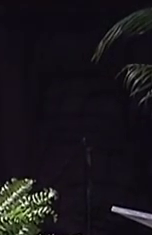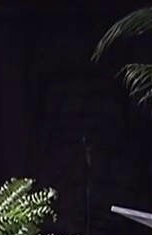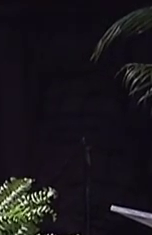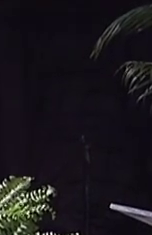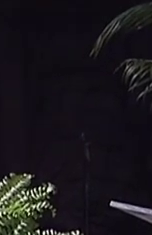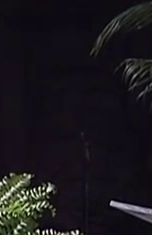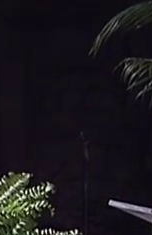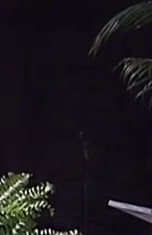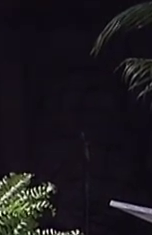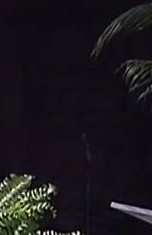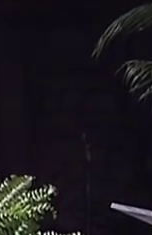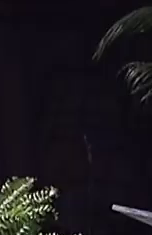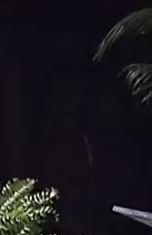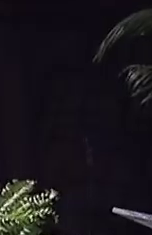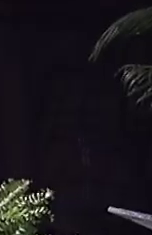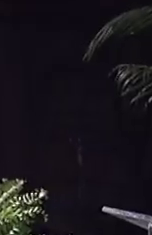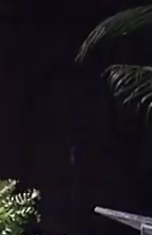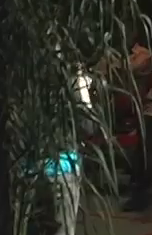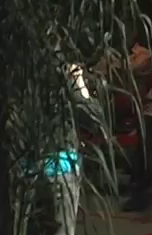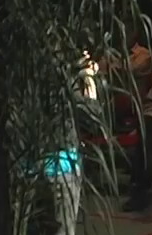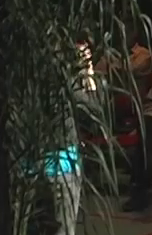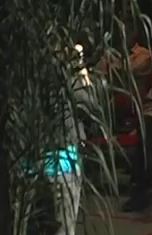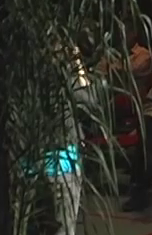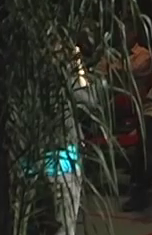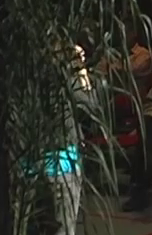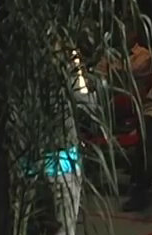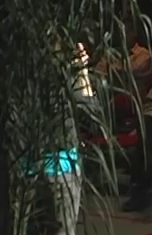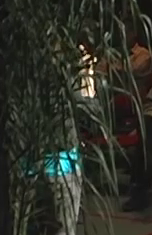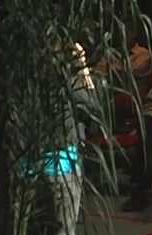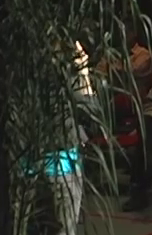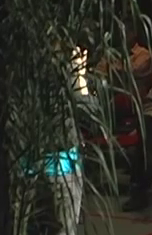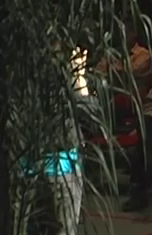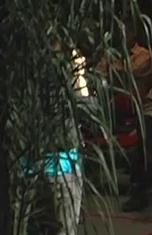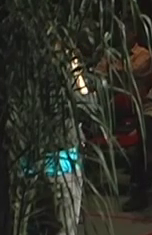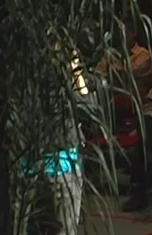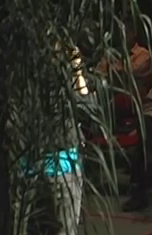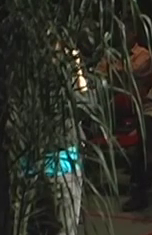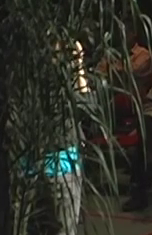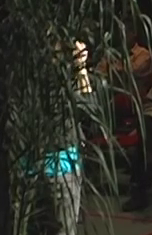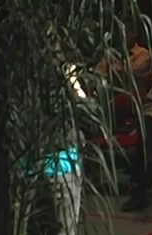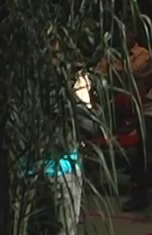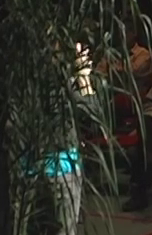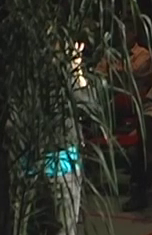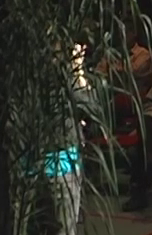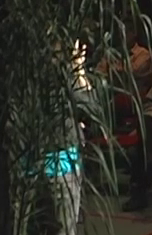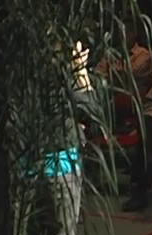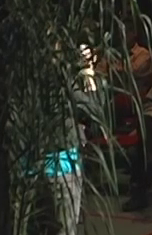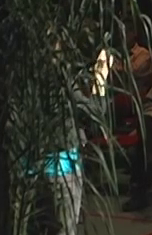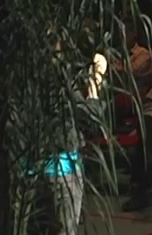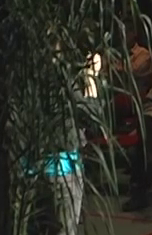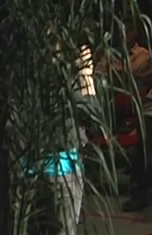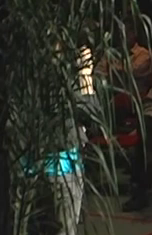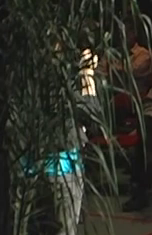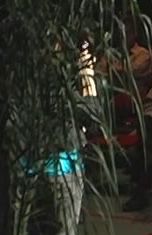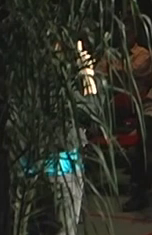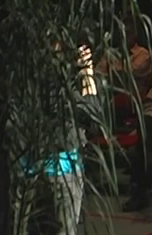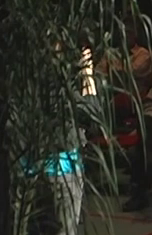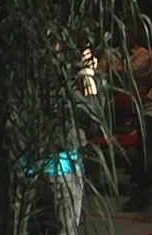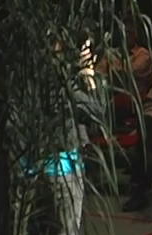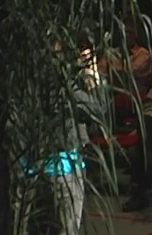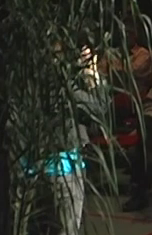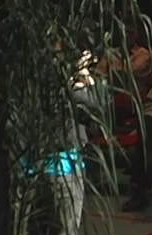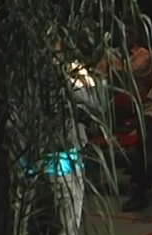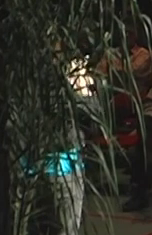links. But if we look at 70% of the clicks being on the organic links, those are the links in the middle, and those are free